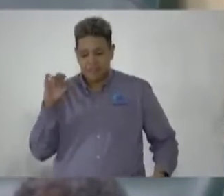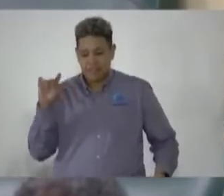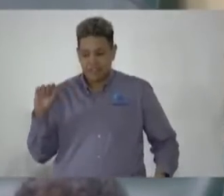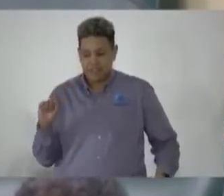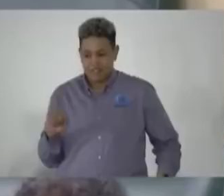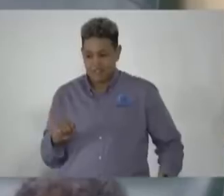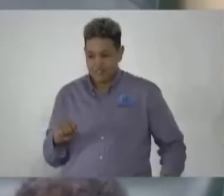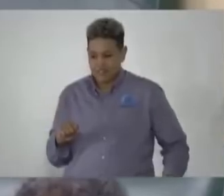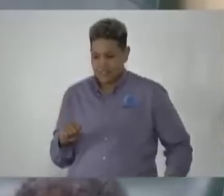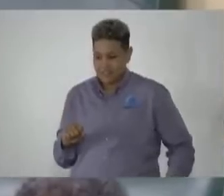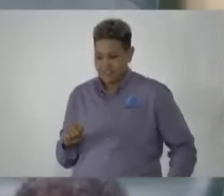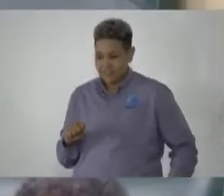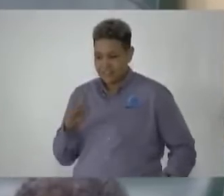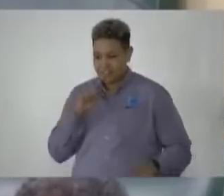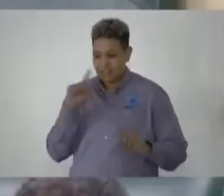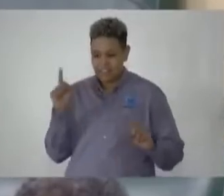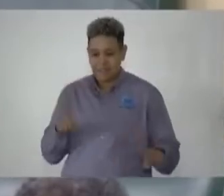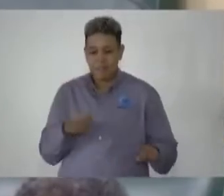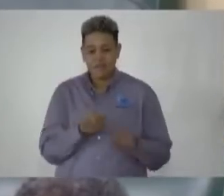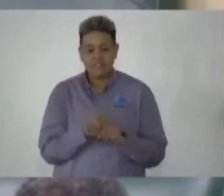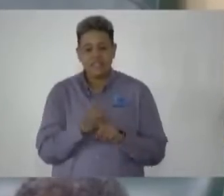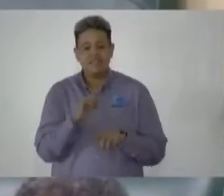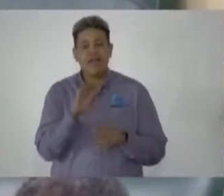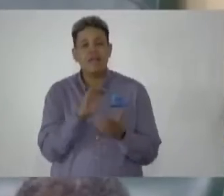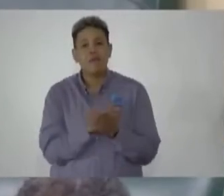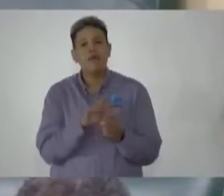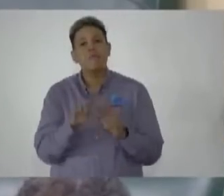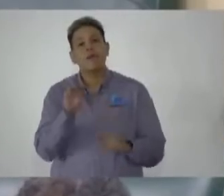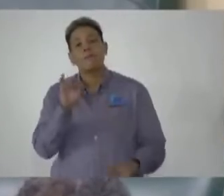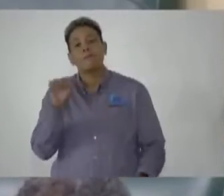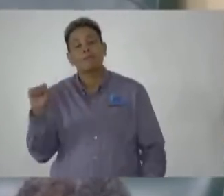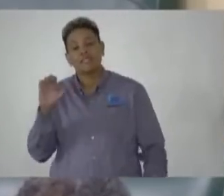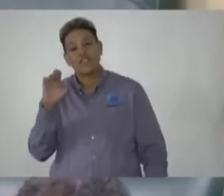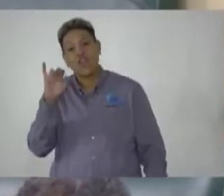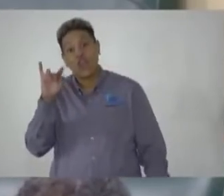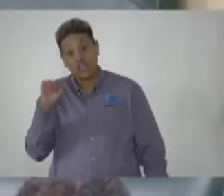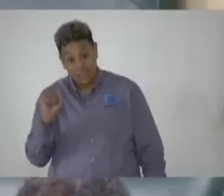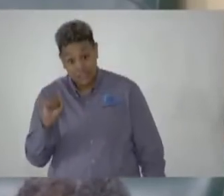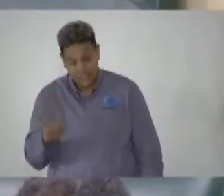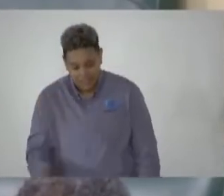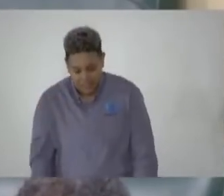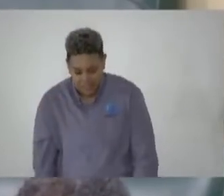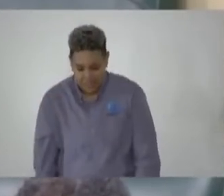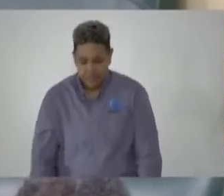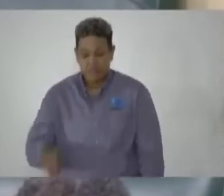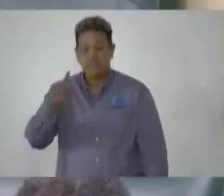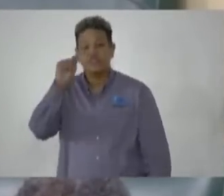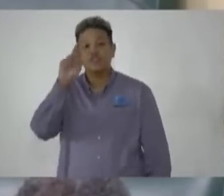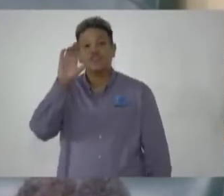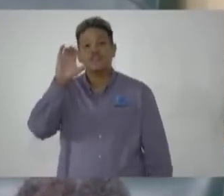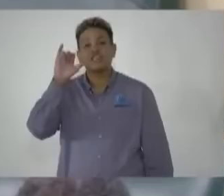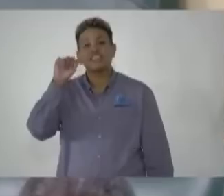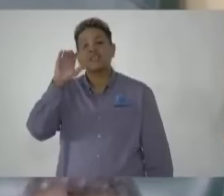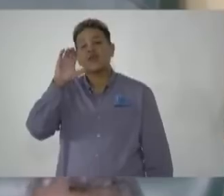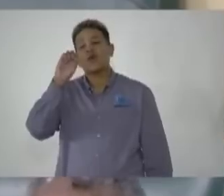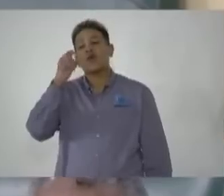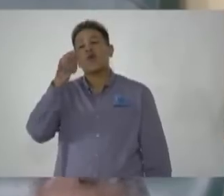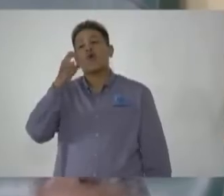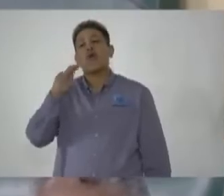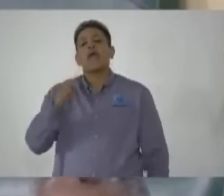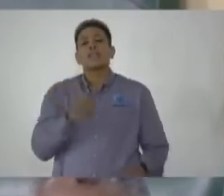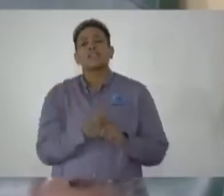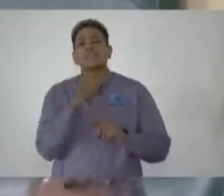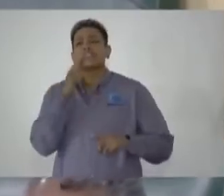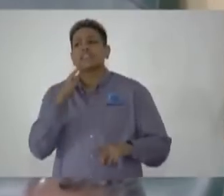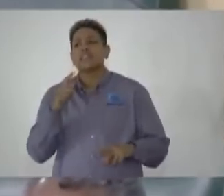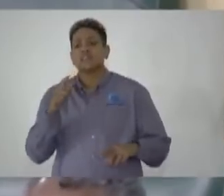Well, she commands herself as such. And of course, Tracy Cohen, who is the